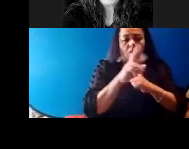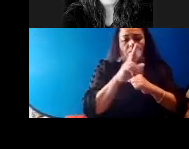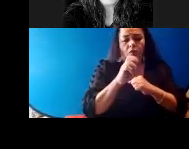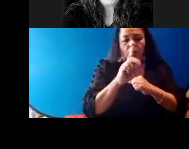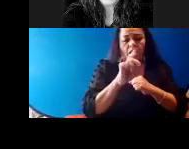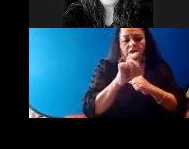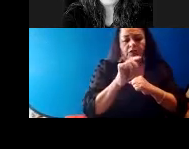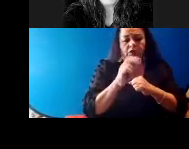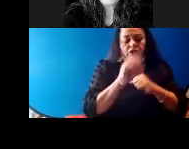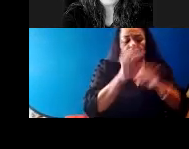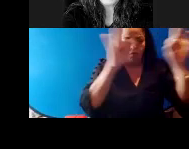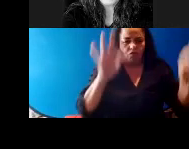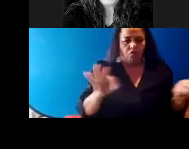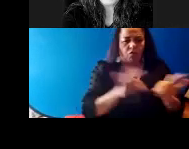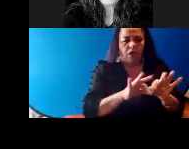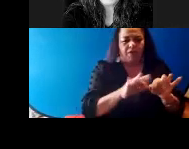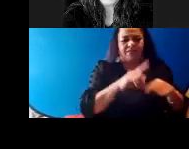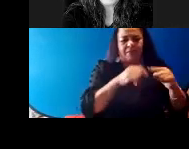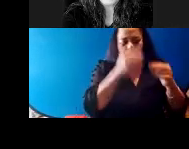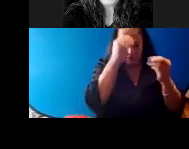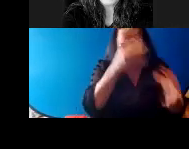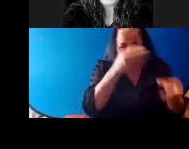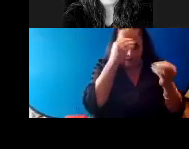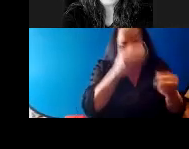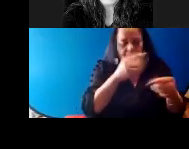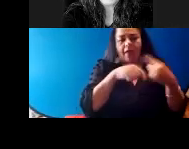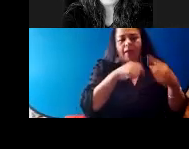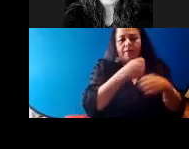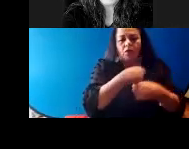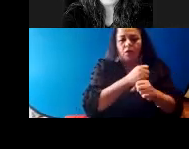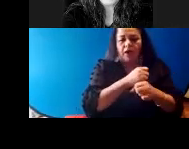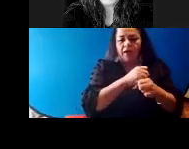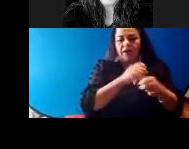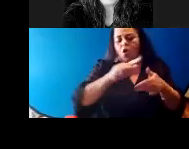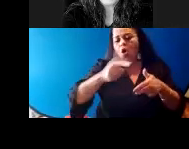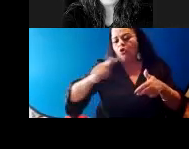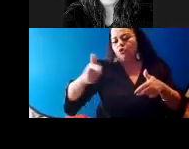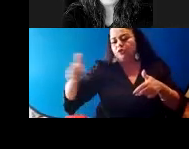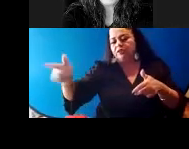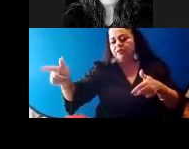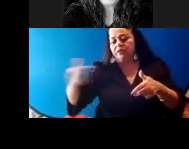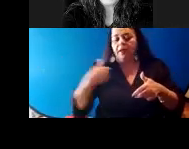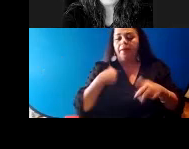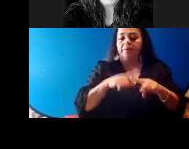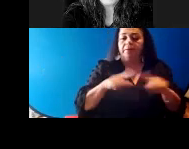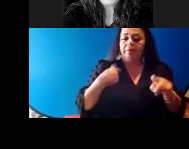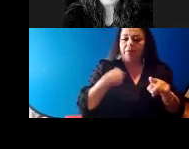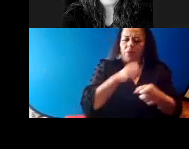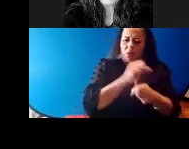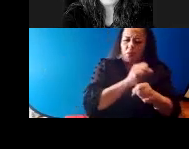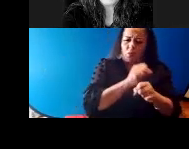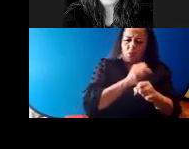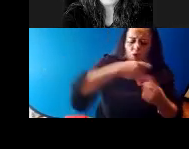driven. It's around creating alternatives, right? Which are often can be workaround. And these aren't, and